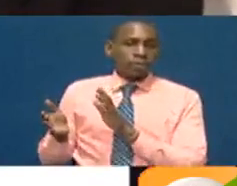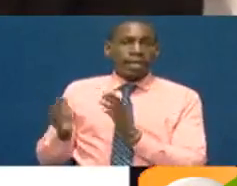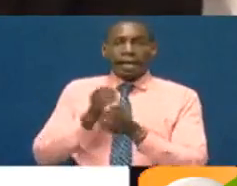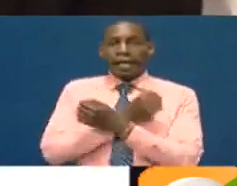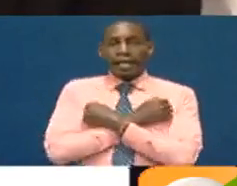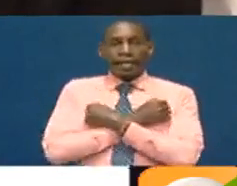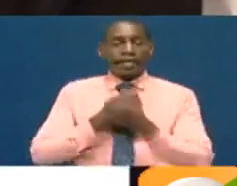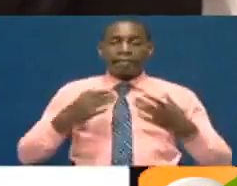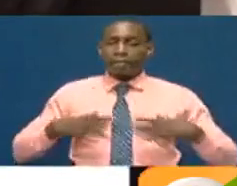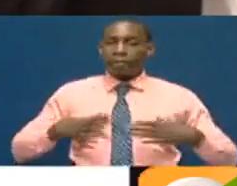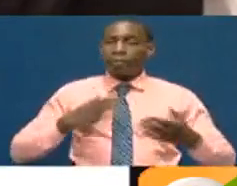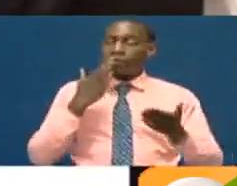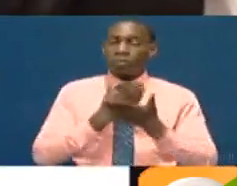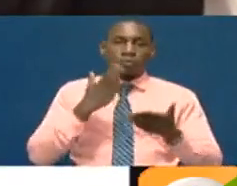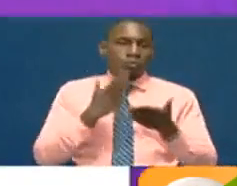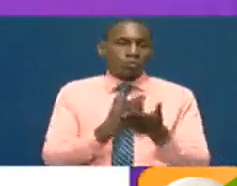alipenda watu kabisa.